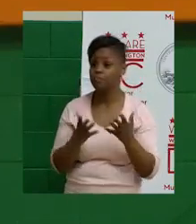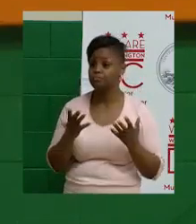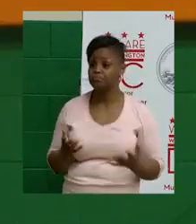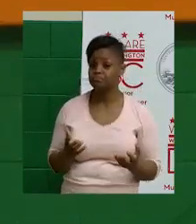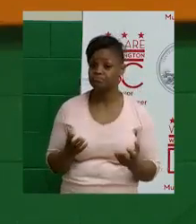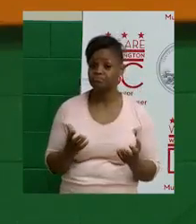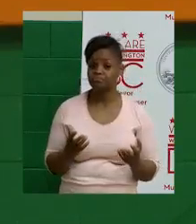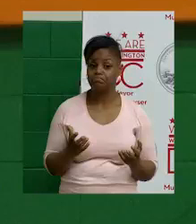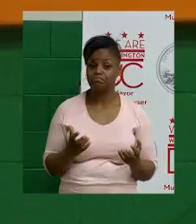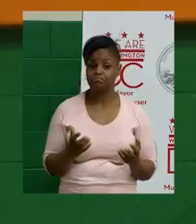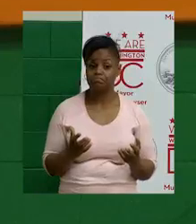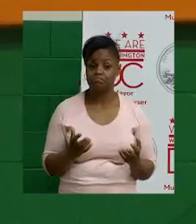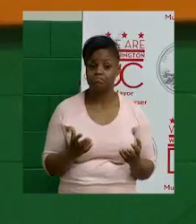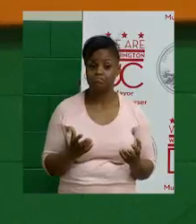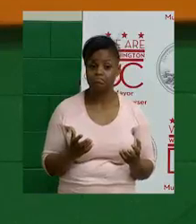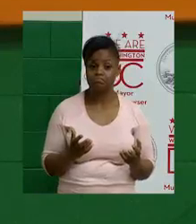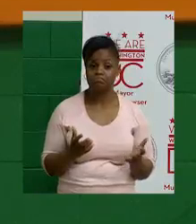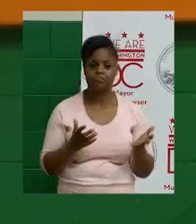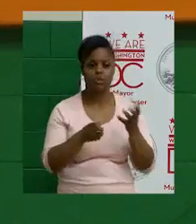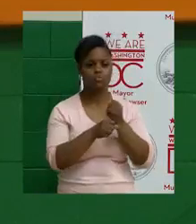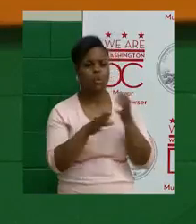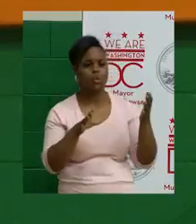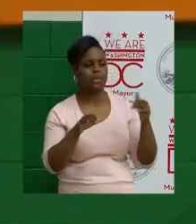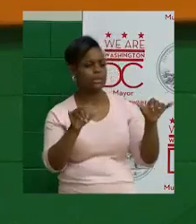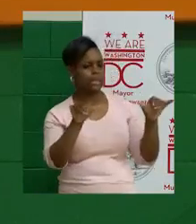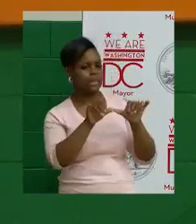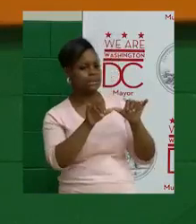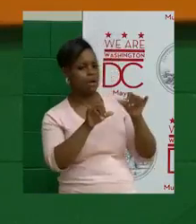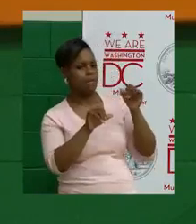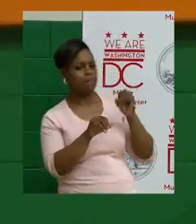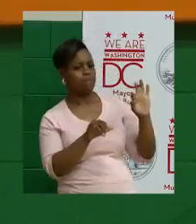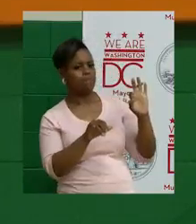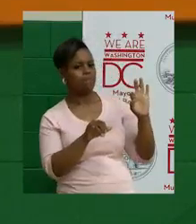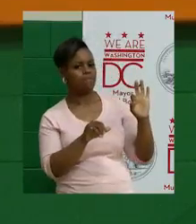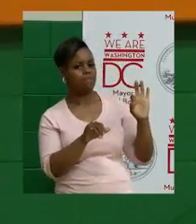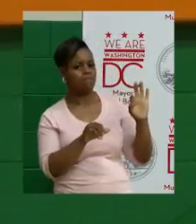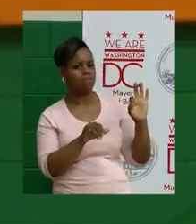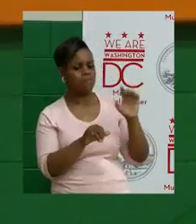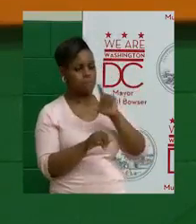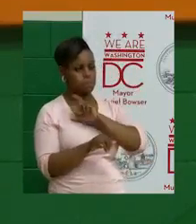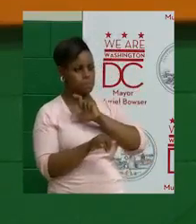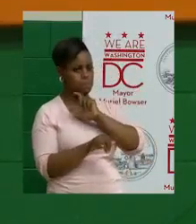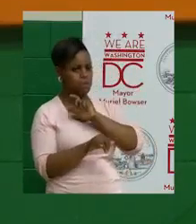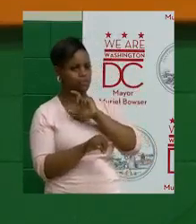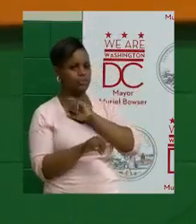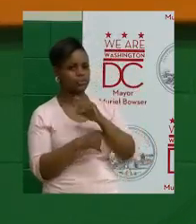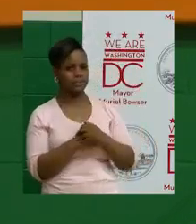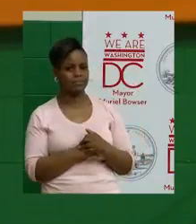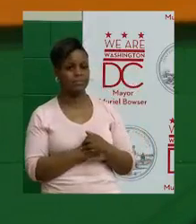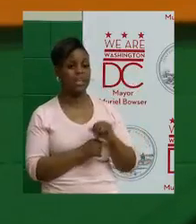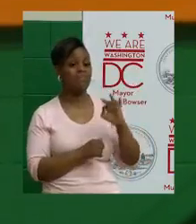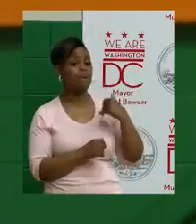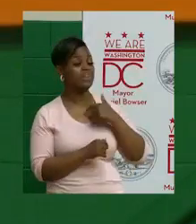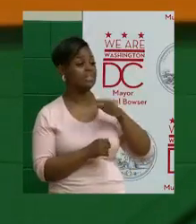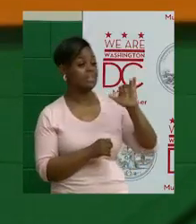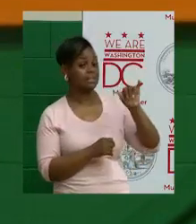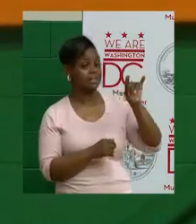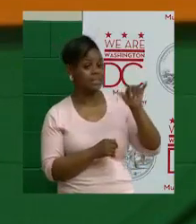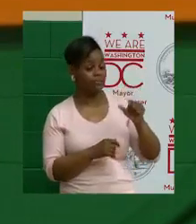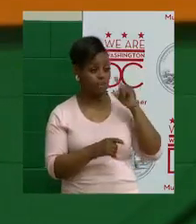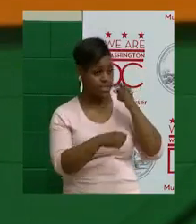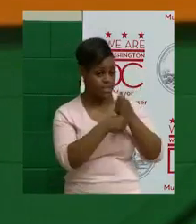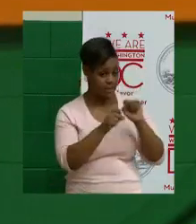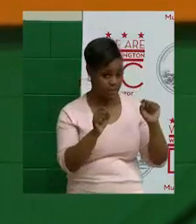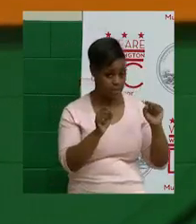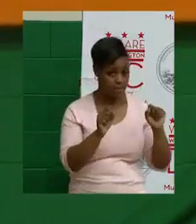grow the size of the pie. And if you have a city, in other words, the revenues. So if you have a city that is safe, you have a city that